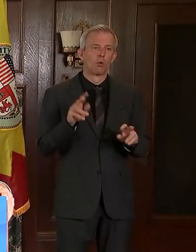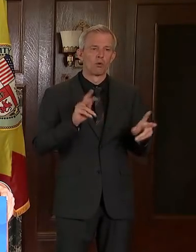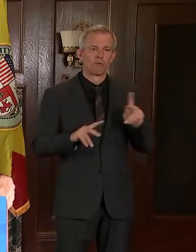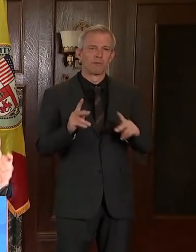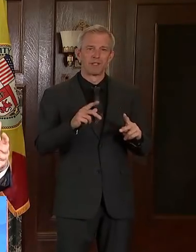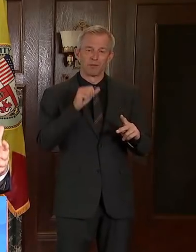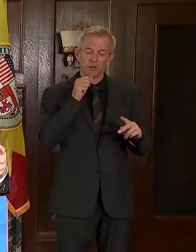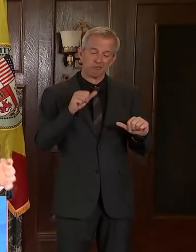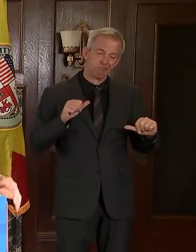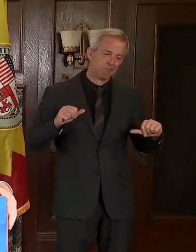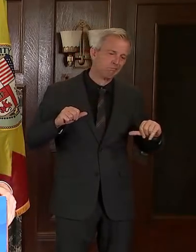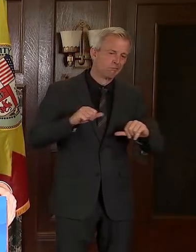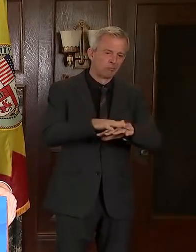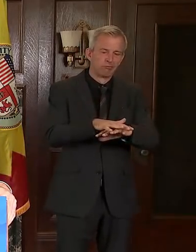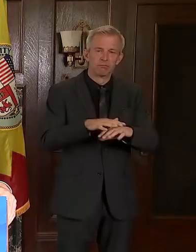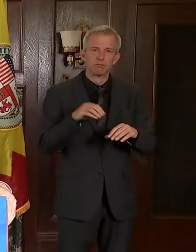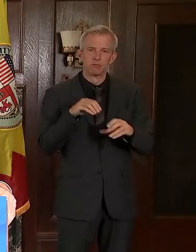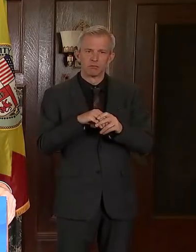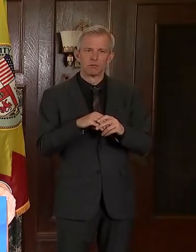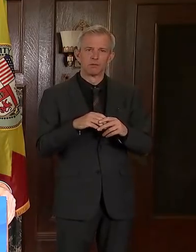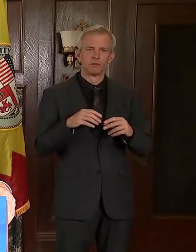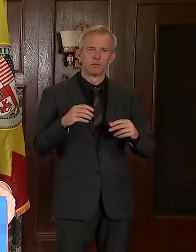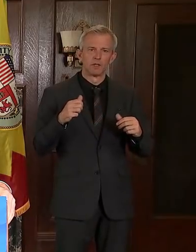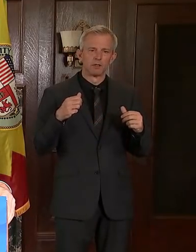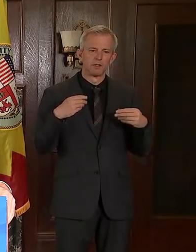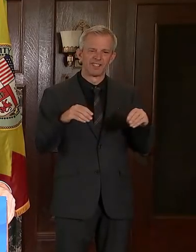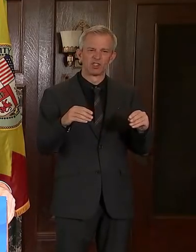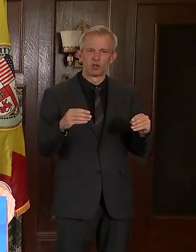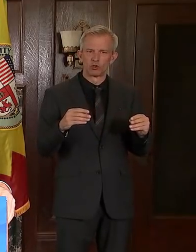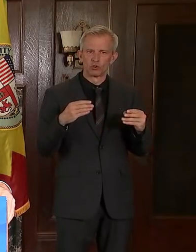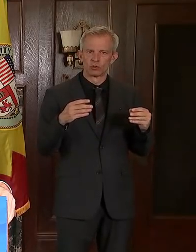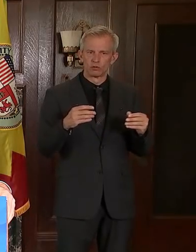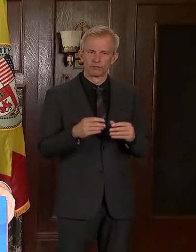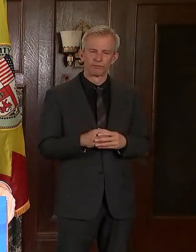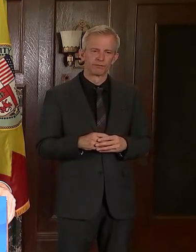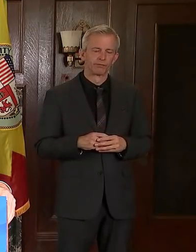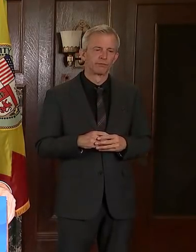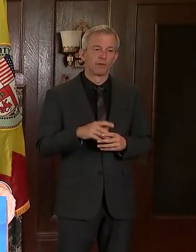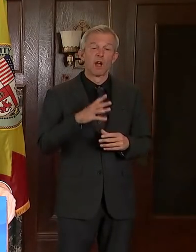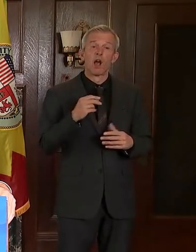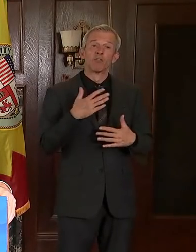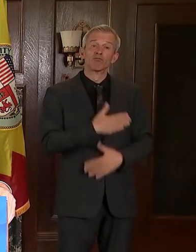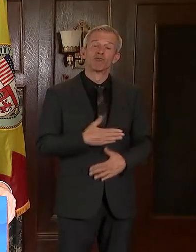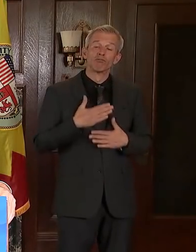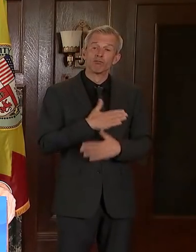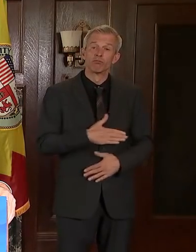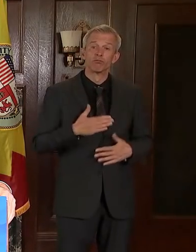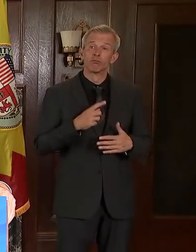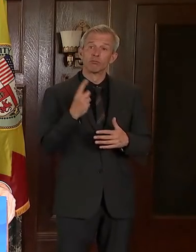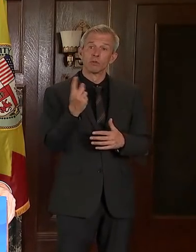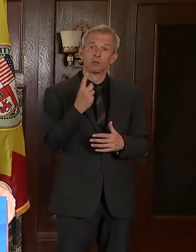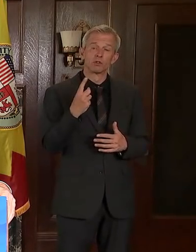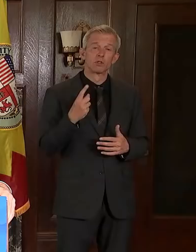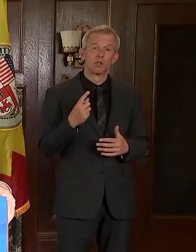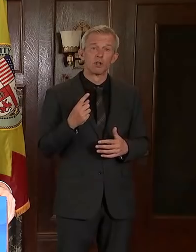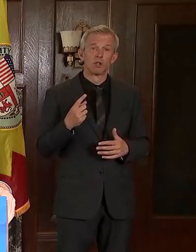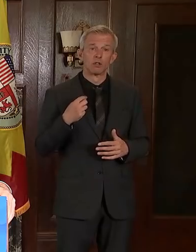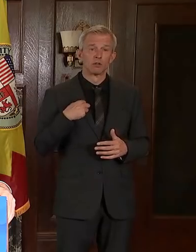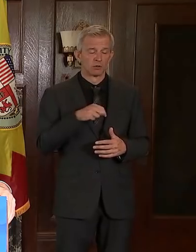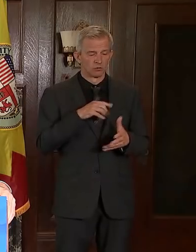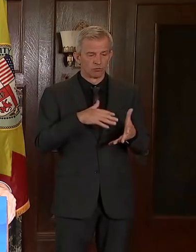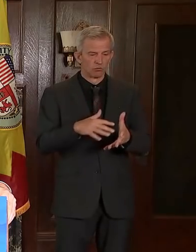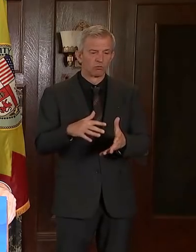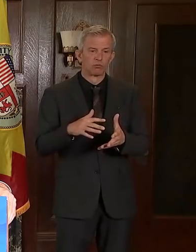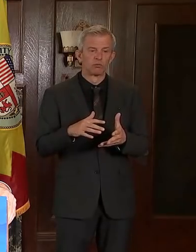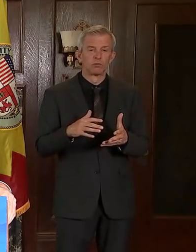the showroom and they're doing it appropriately as the county prescribed. And recreation is one that we looked at potentially a week later, but the county